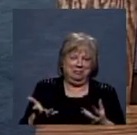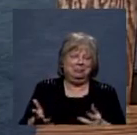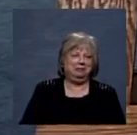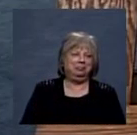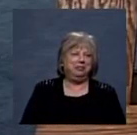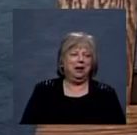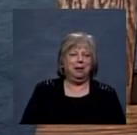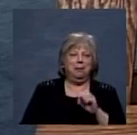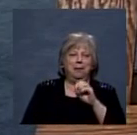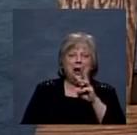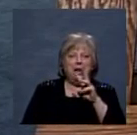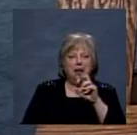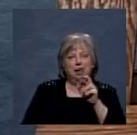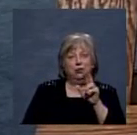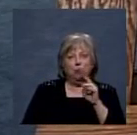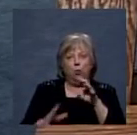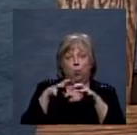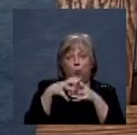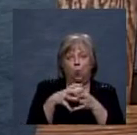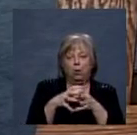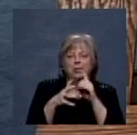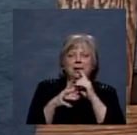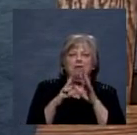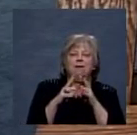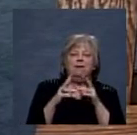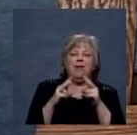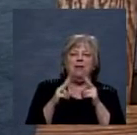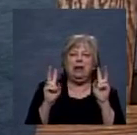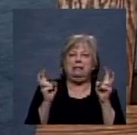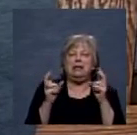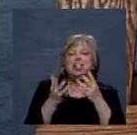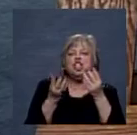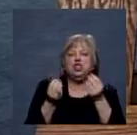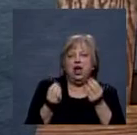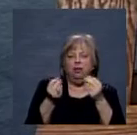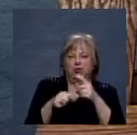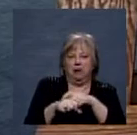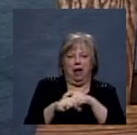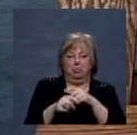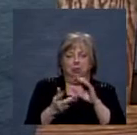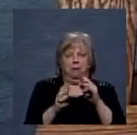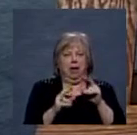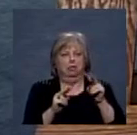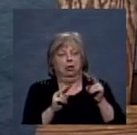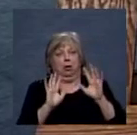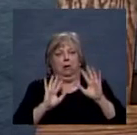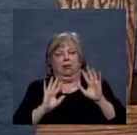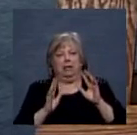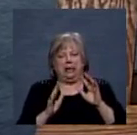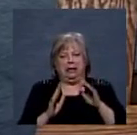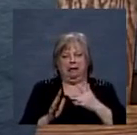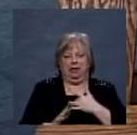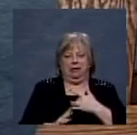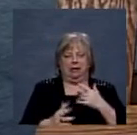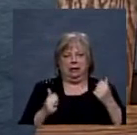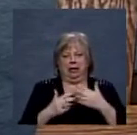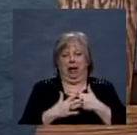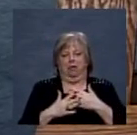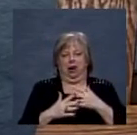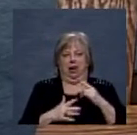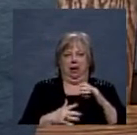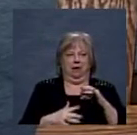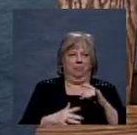a swarm is a very gentle time for bees. It may seem scary. And I can imagine if you see 100,000 bees